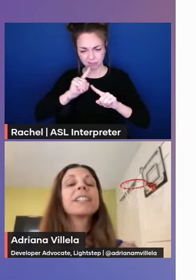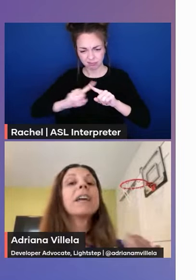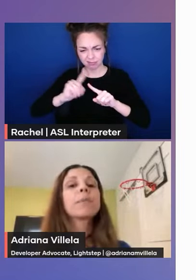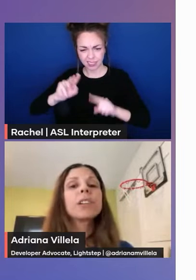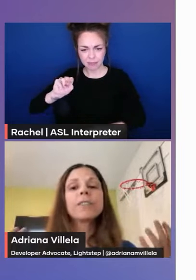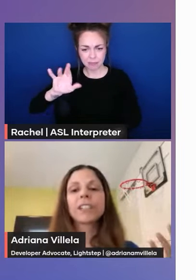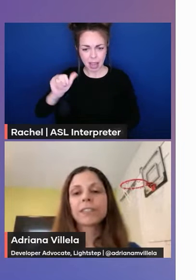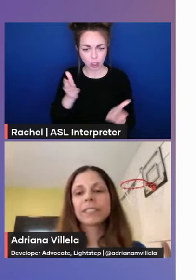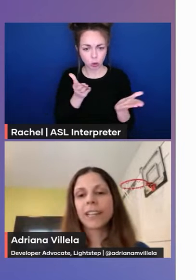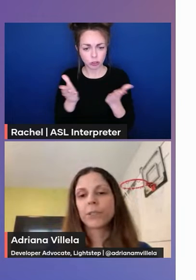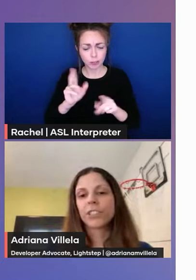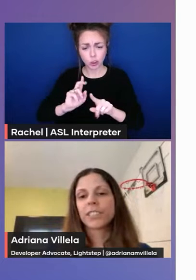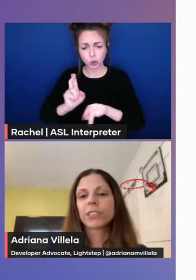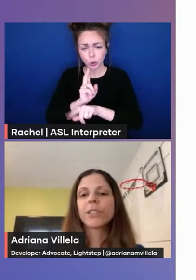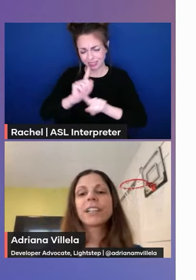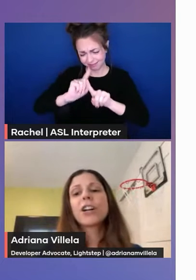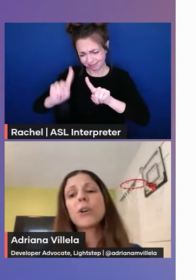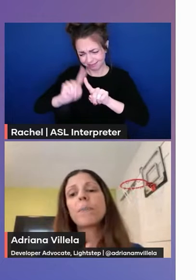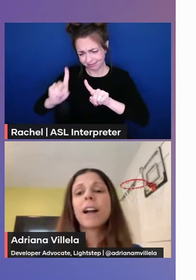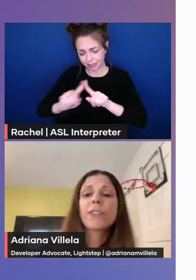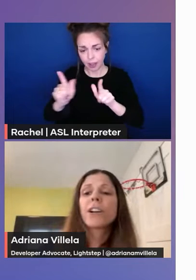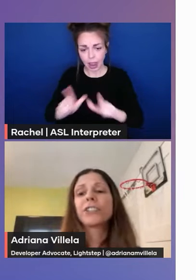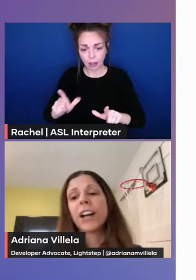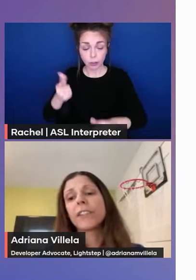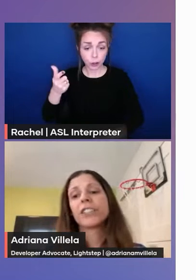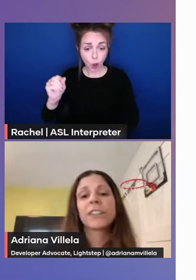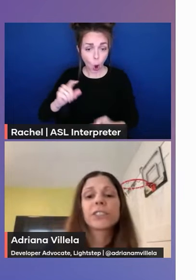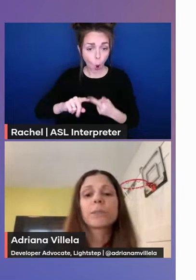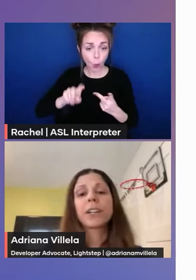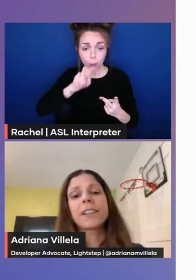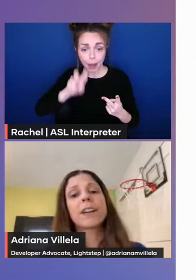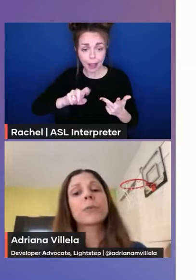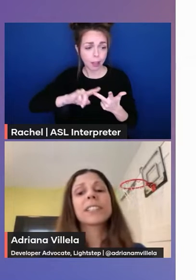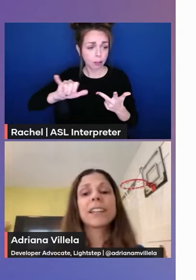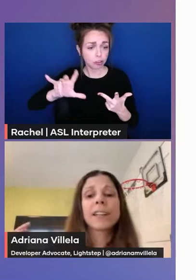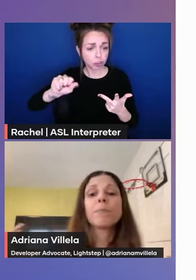microservices written in a number of different languages, including Go, Python, Java,